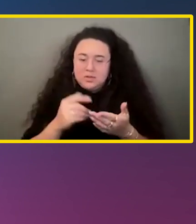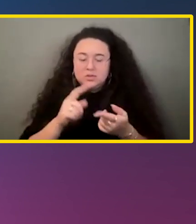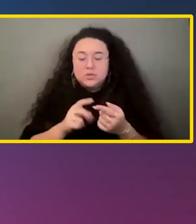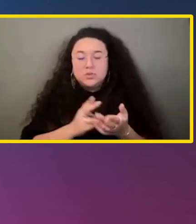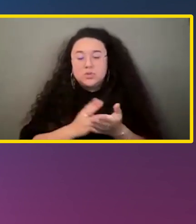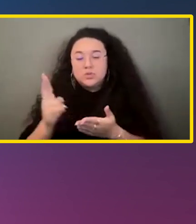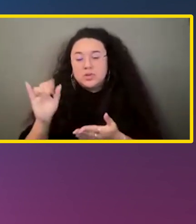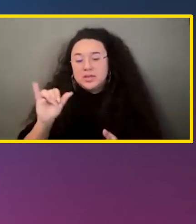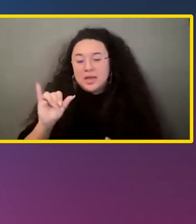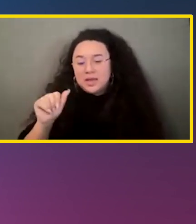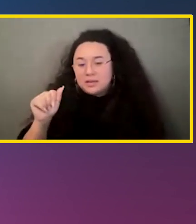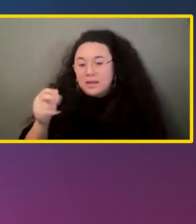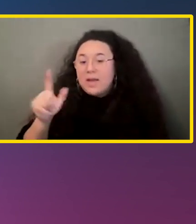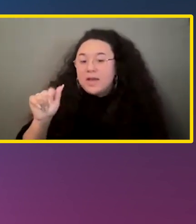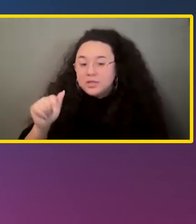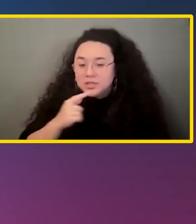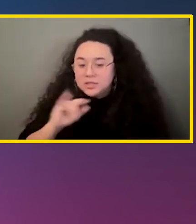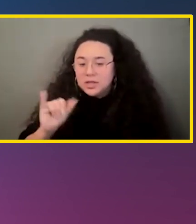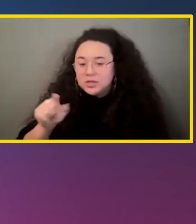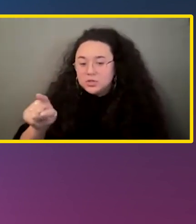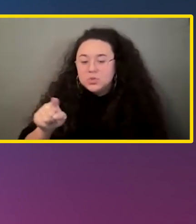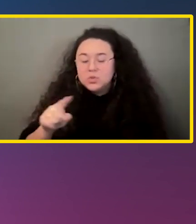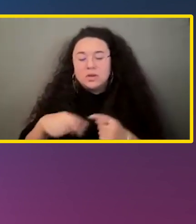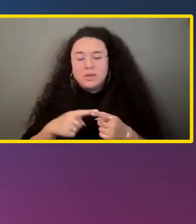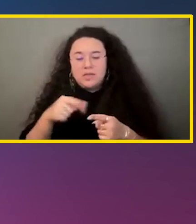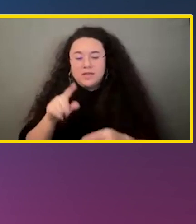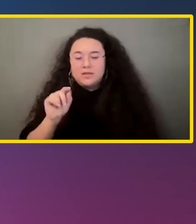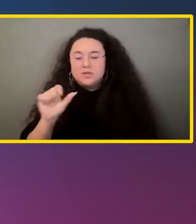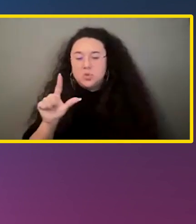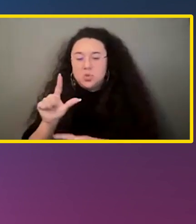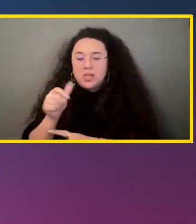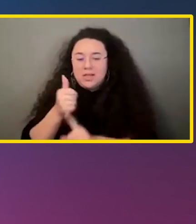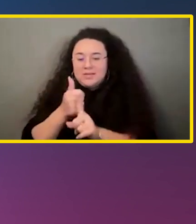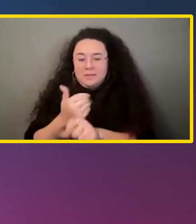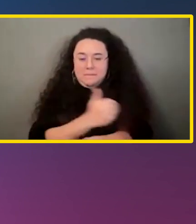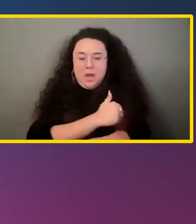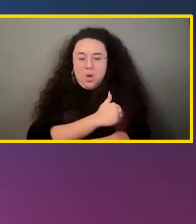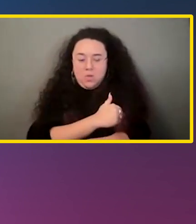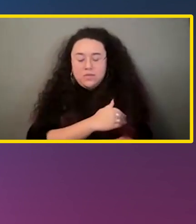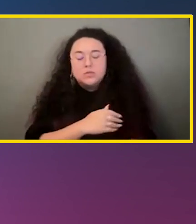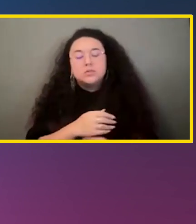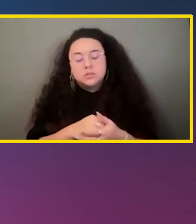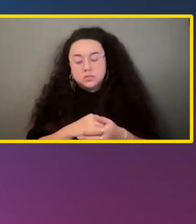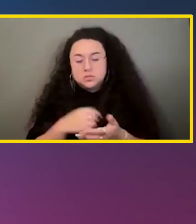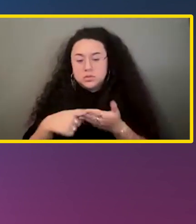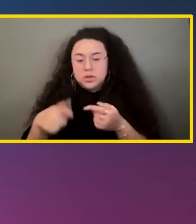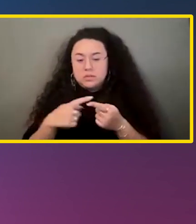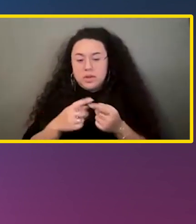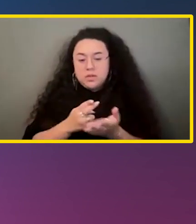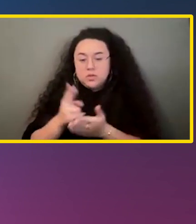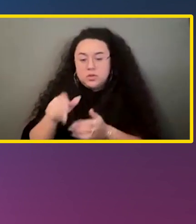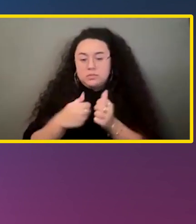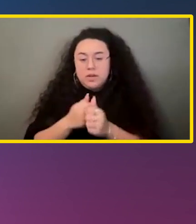back to what something Angela said about, you know, this powerful tool. So let's just talk about the truth of a newscast. Let's